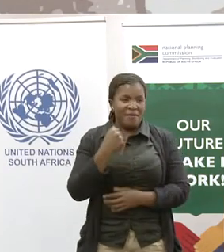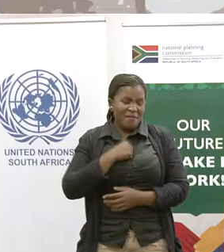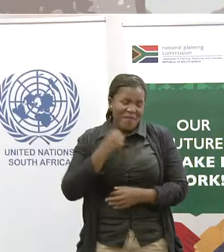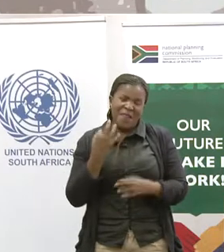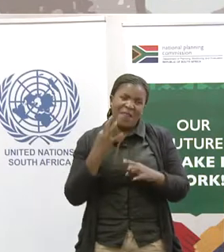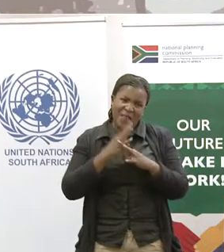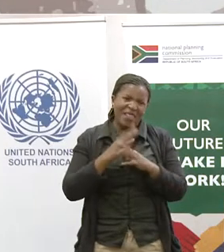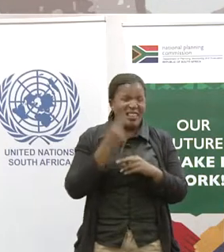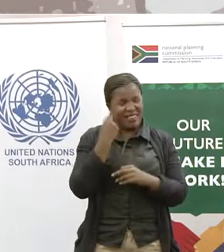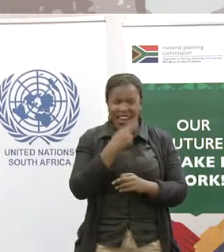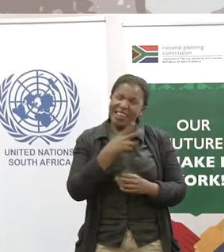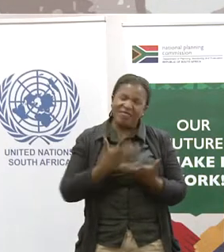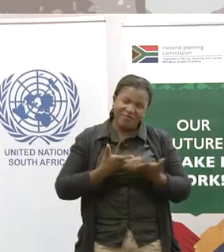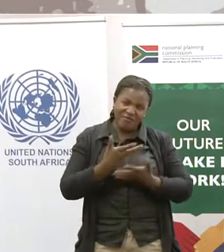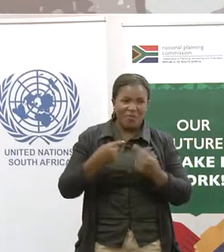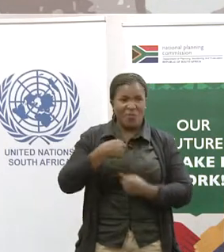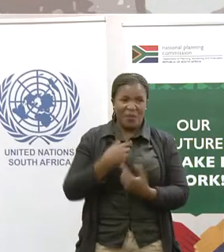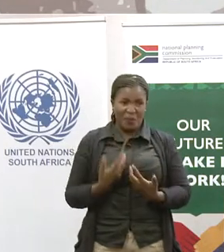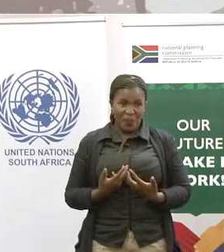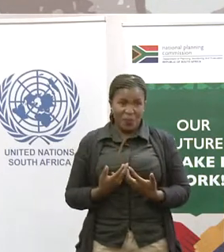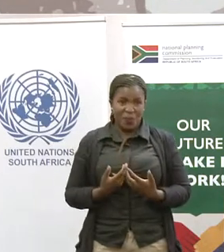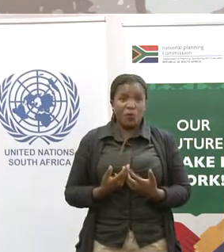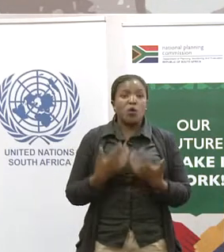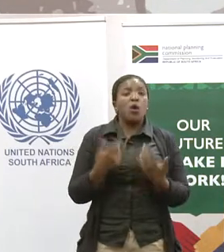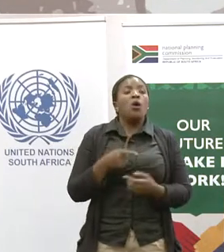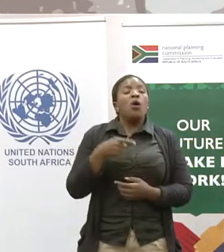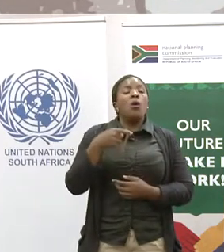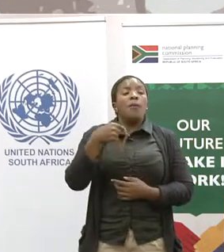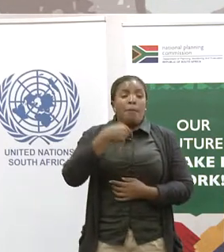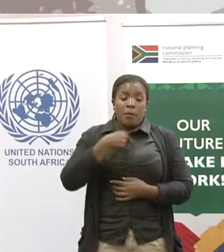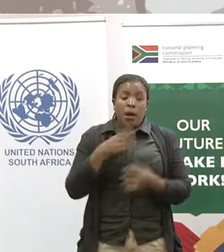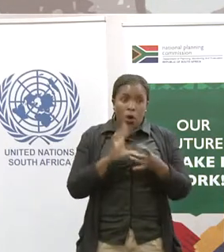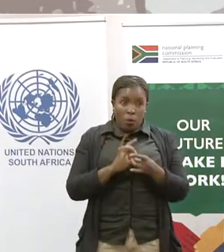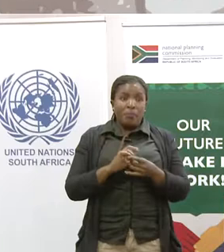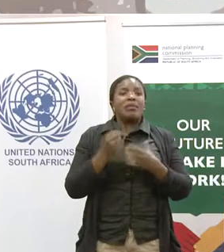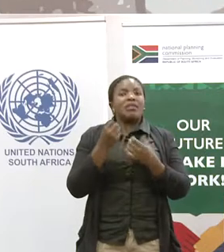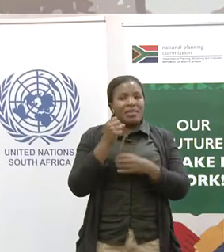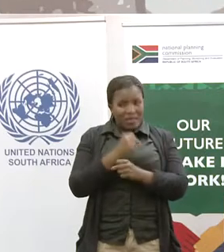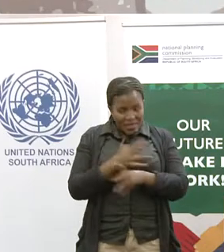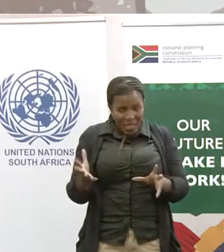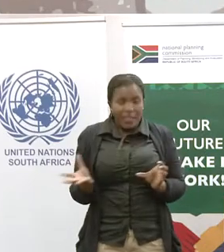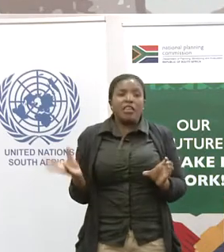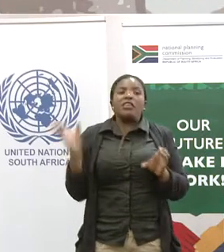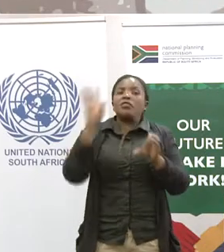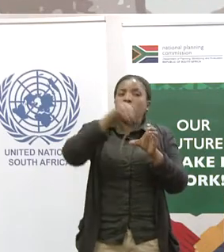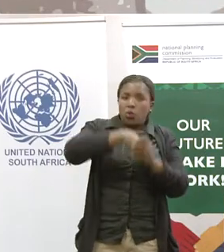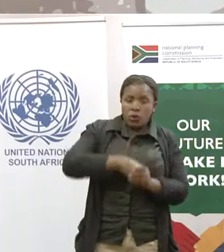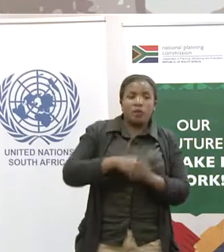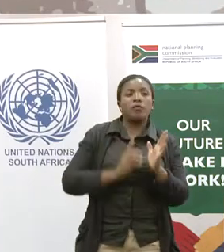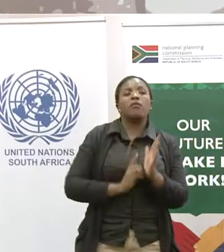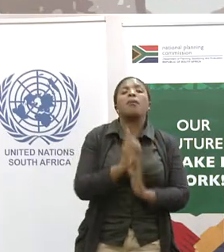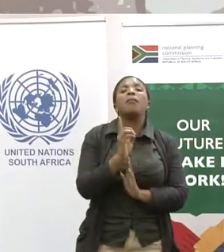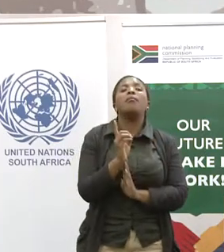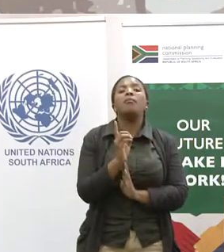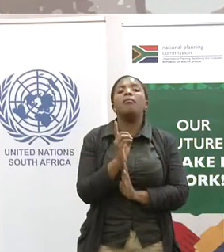them. So in a way, inclusive development started in my own home. But it started in a